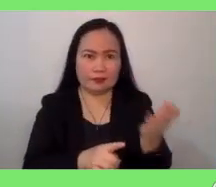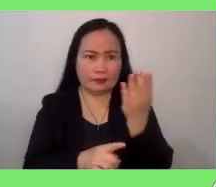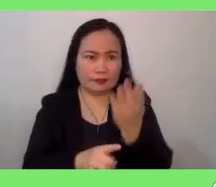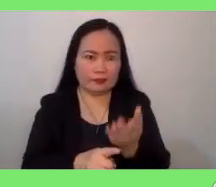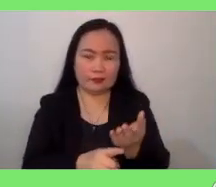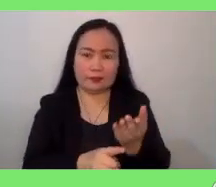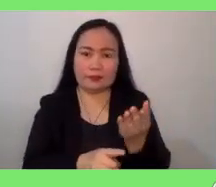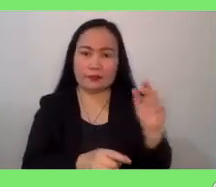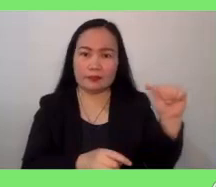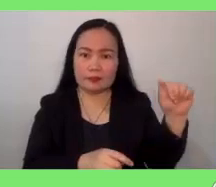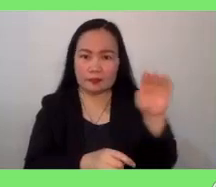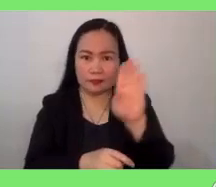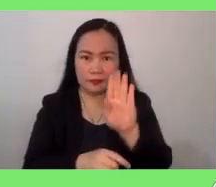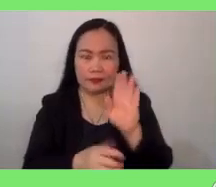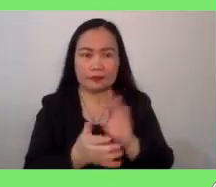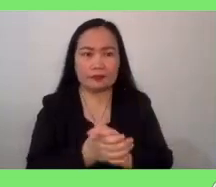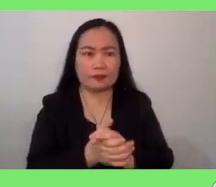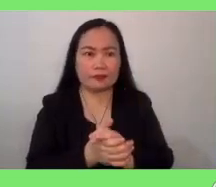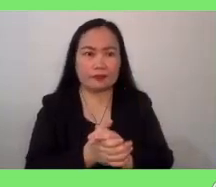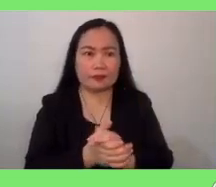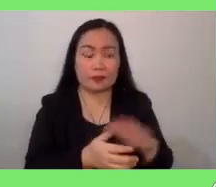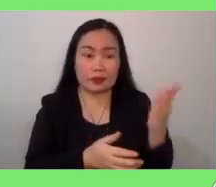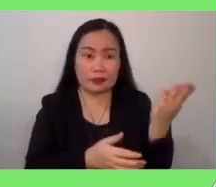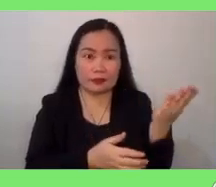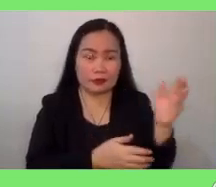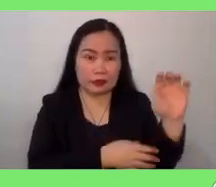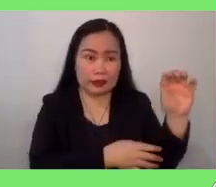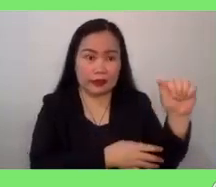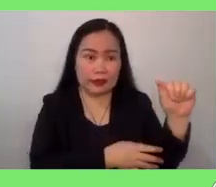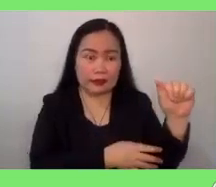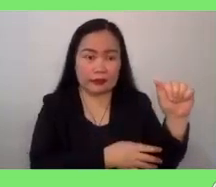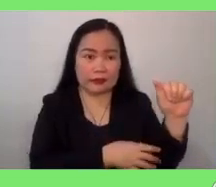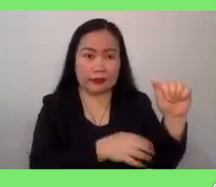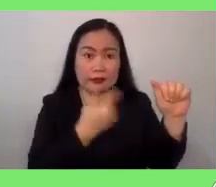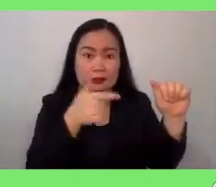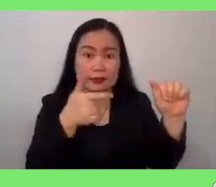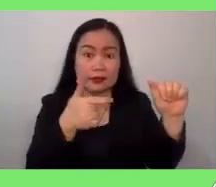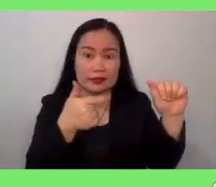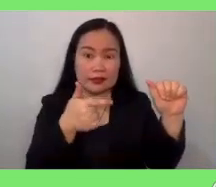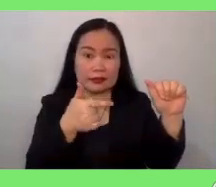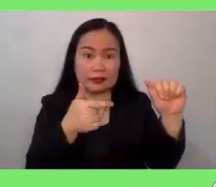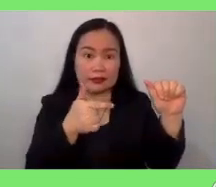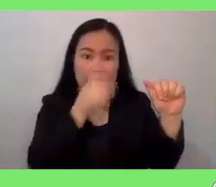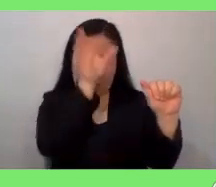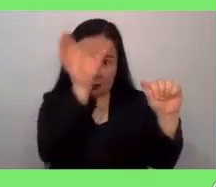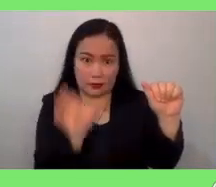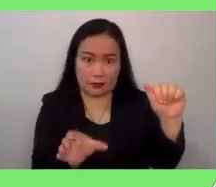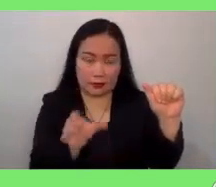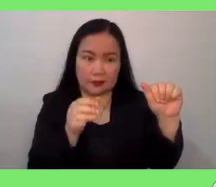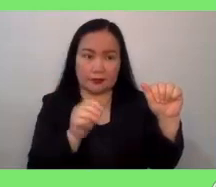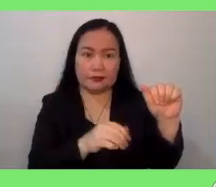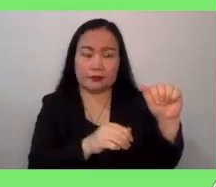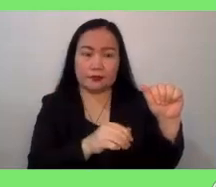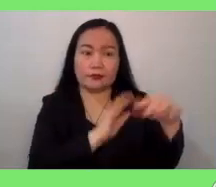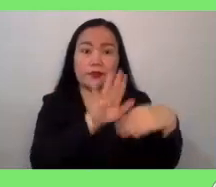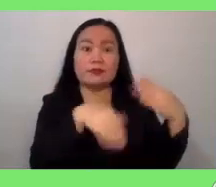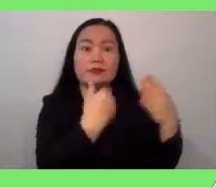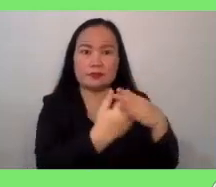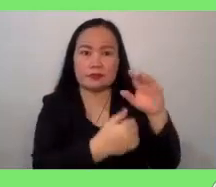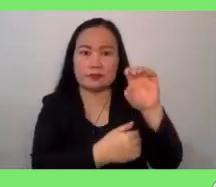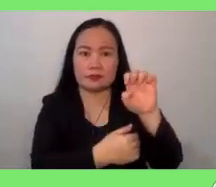nitong dalawang to? So yung nasa column A natin, itong green colored, these are